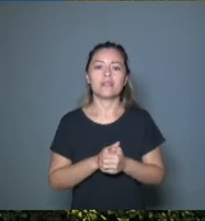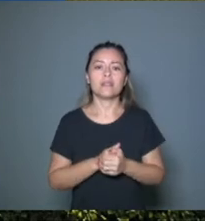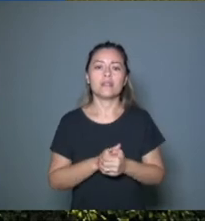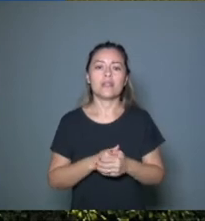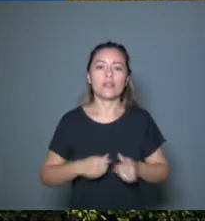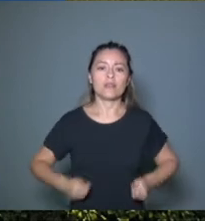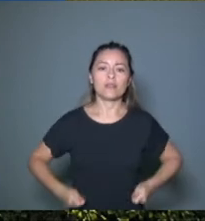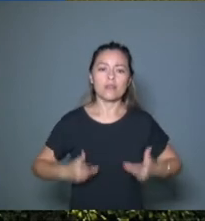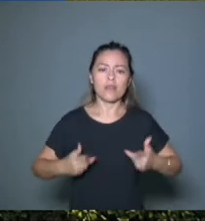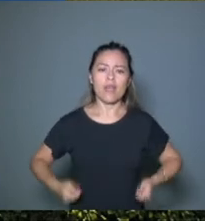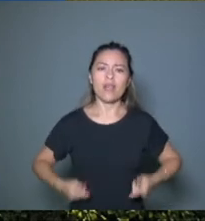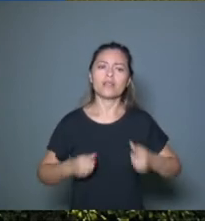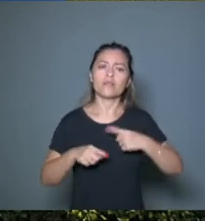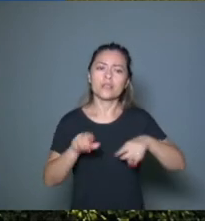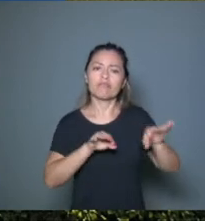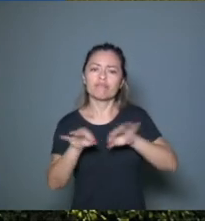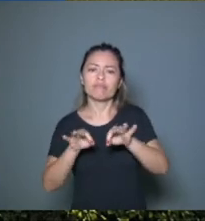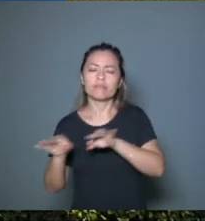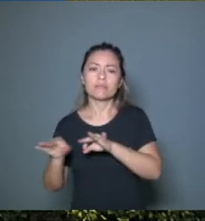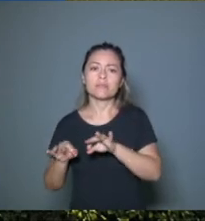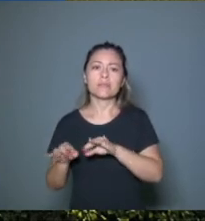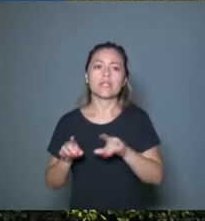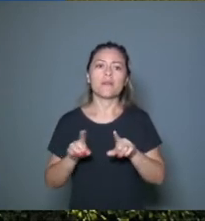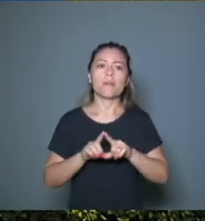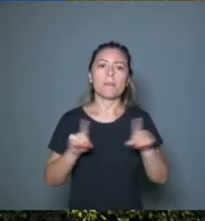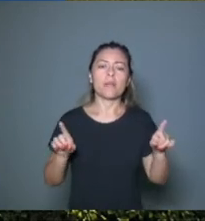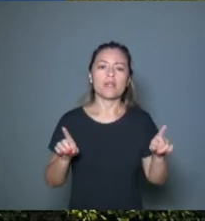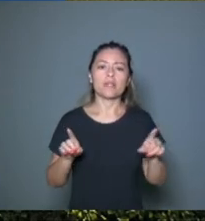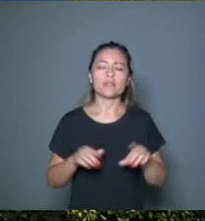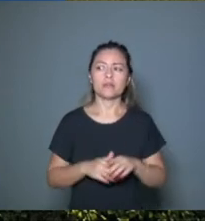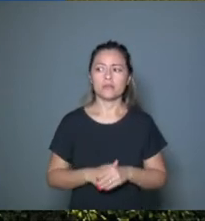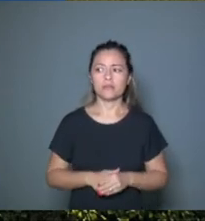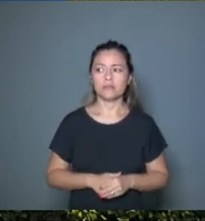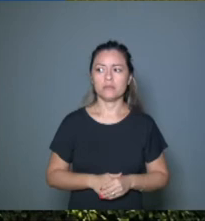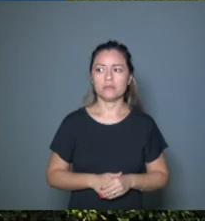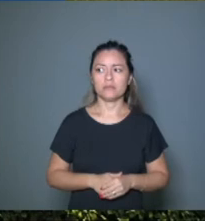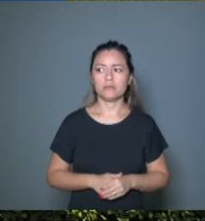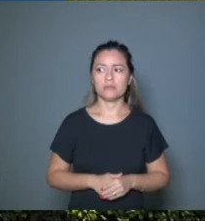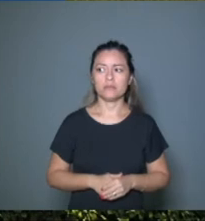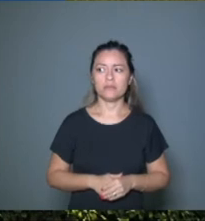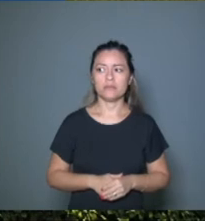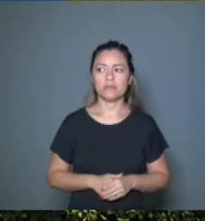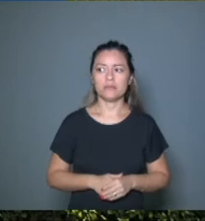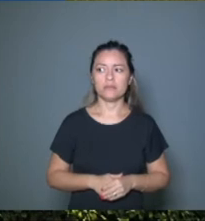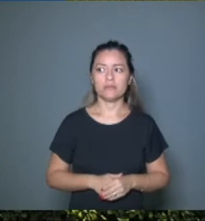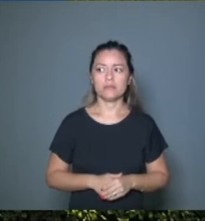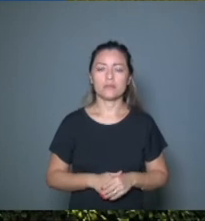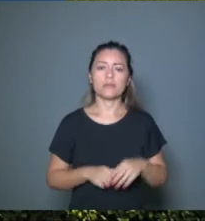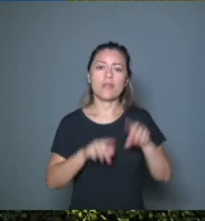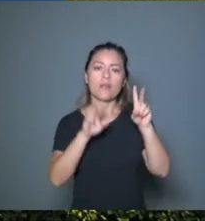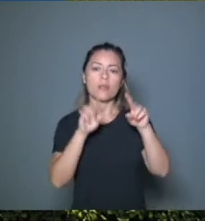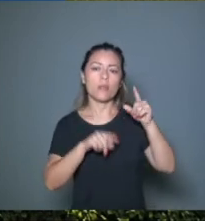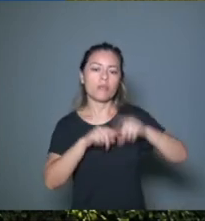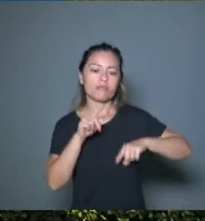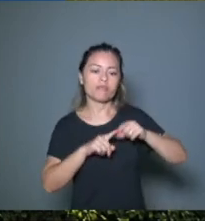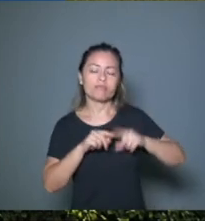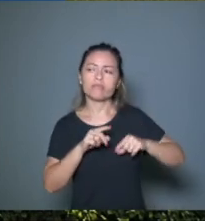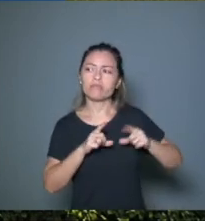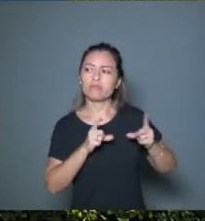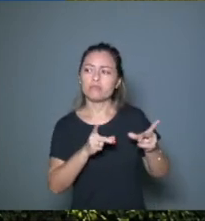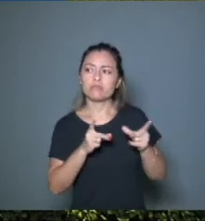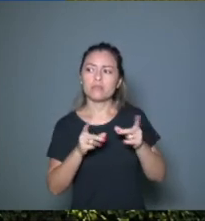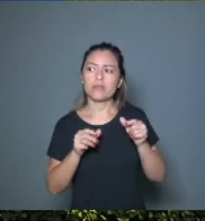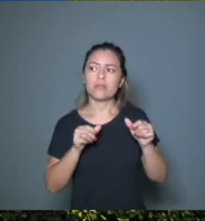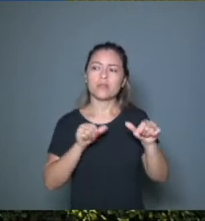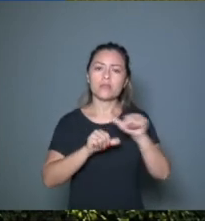focused on return on cost, your CAPEX, but in a high volatility of commodity